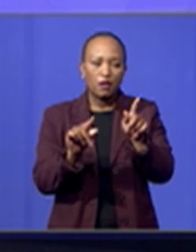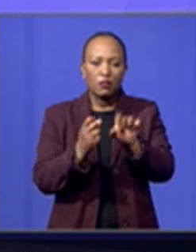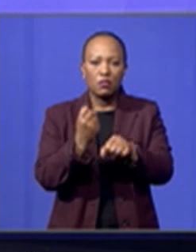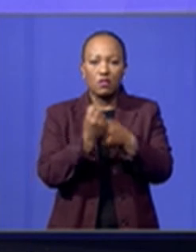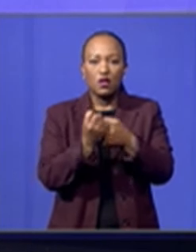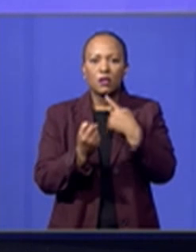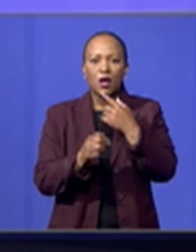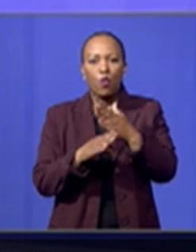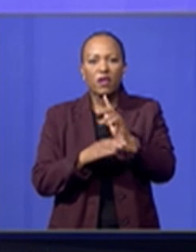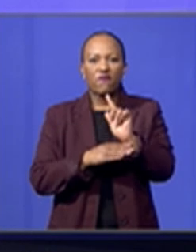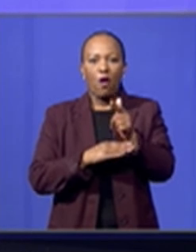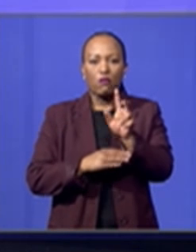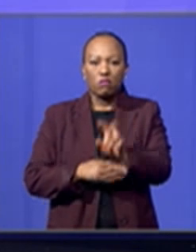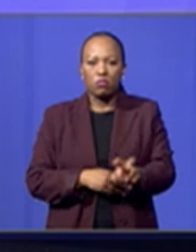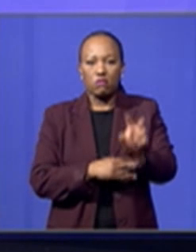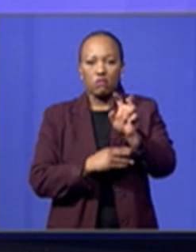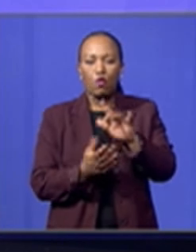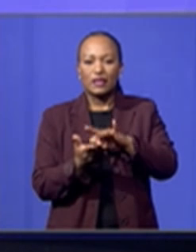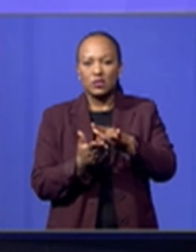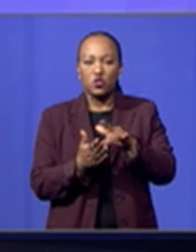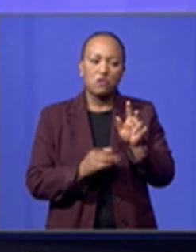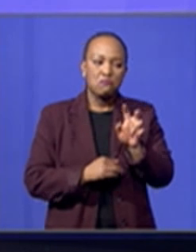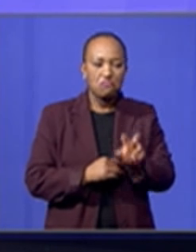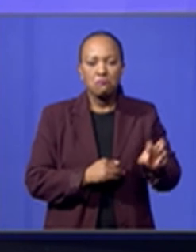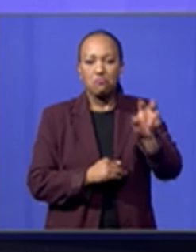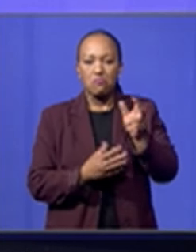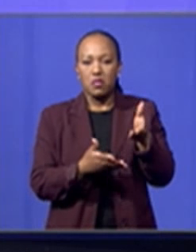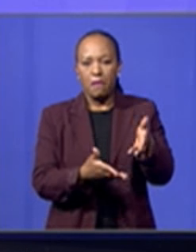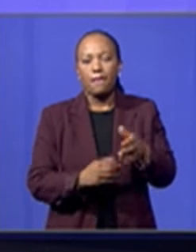for All tour la lekoko kwa Centurion.